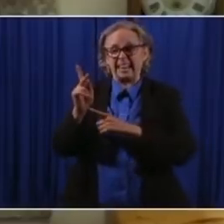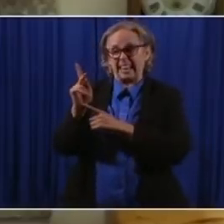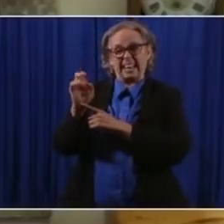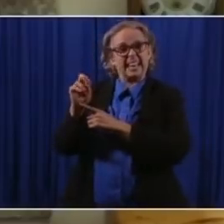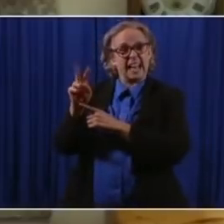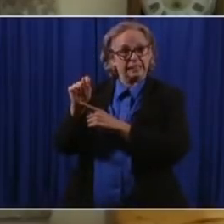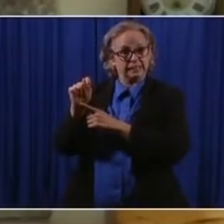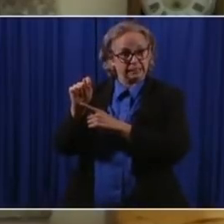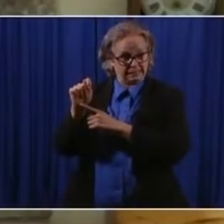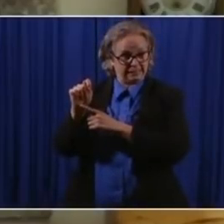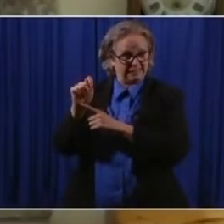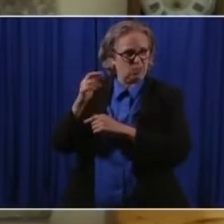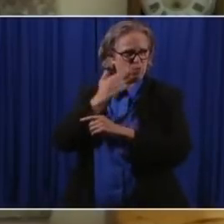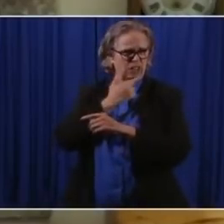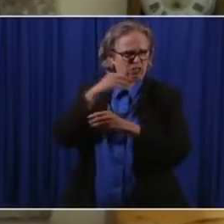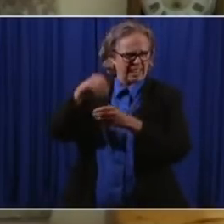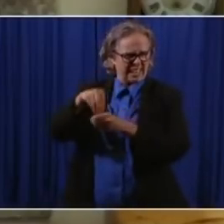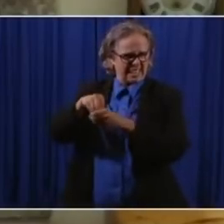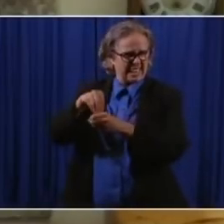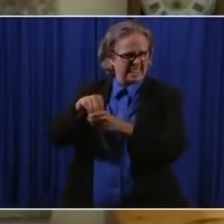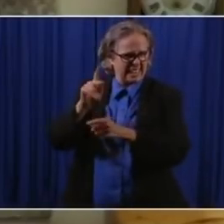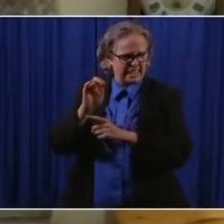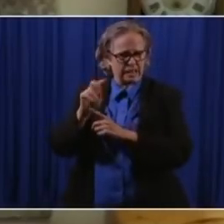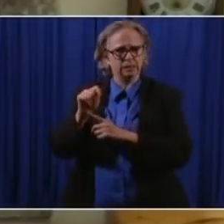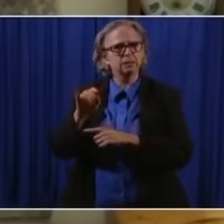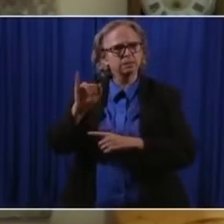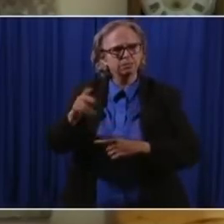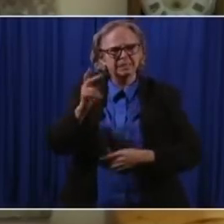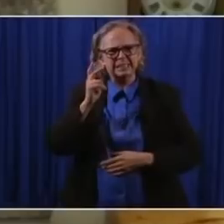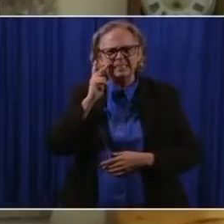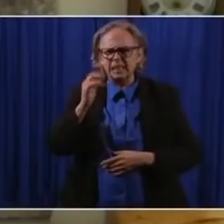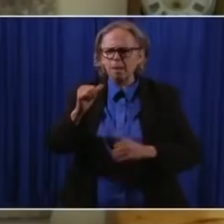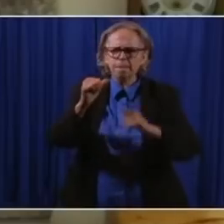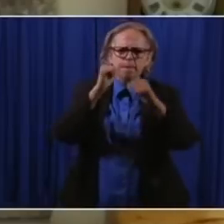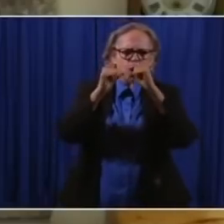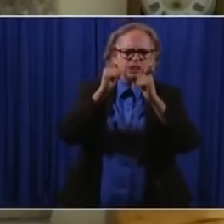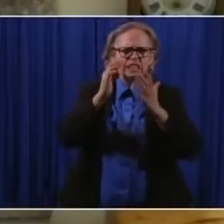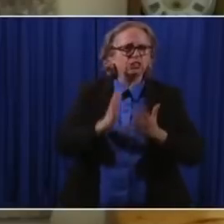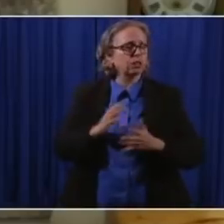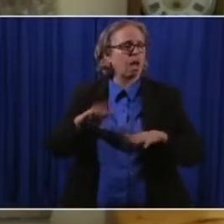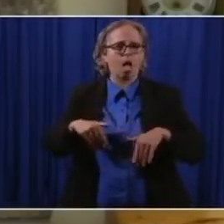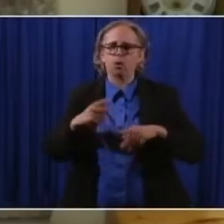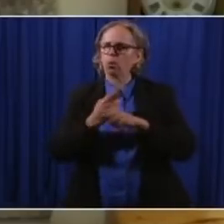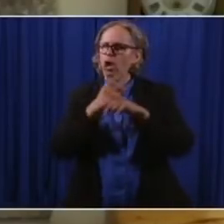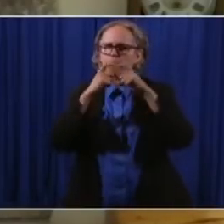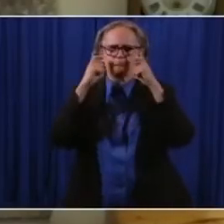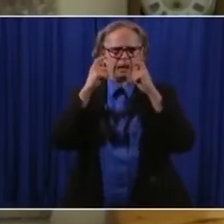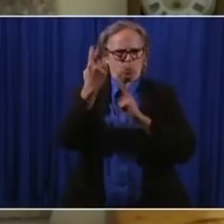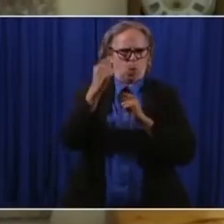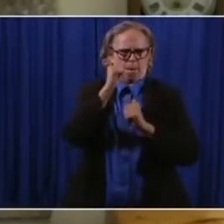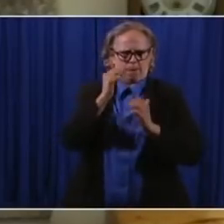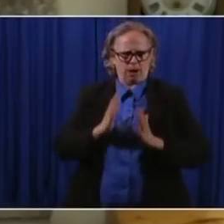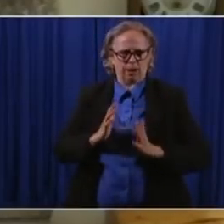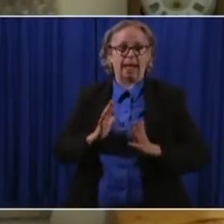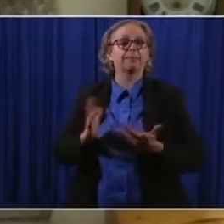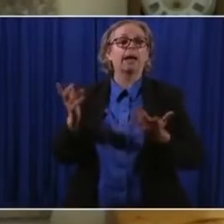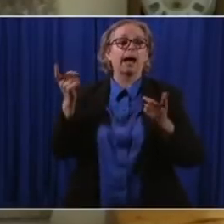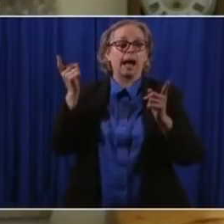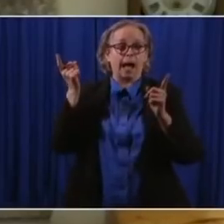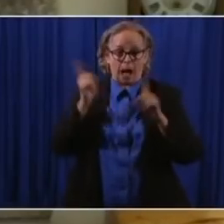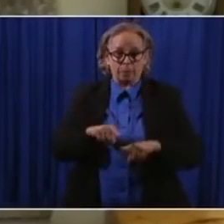health exceptions. That's how it was explained. Bartender became sick with symptoms, had 3